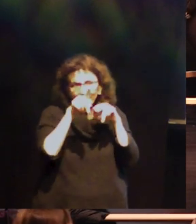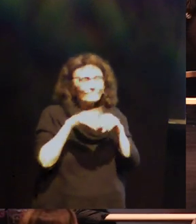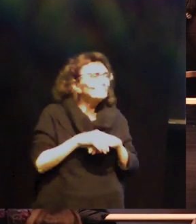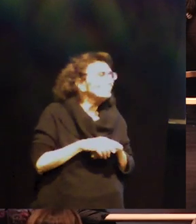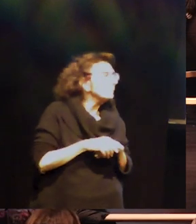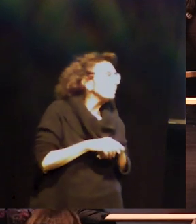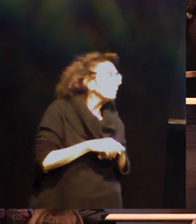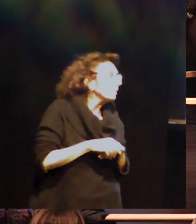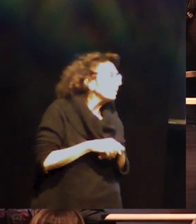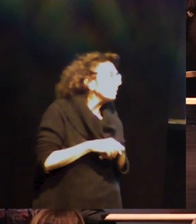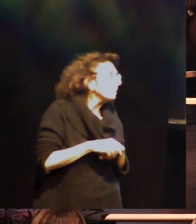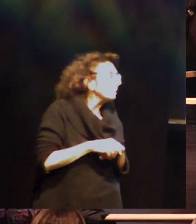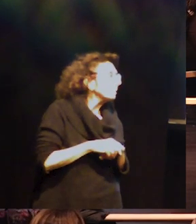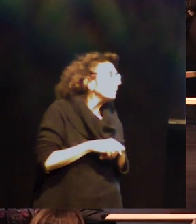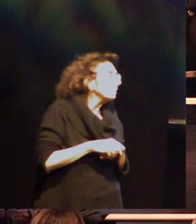Okay. Yes.